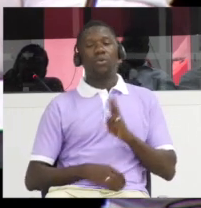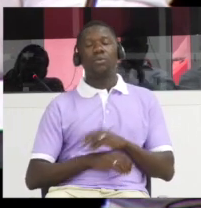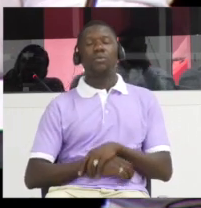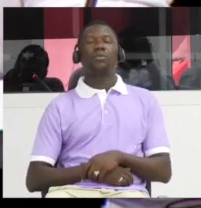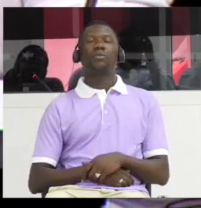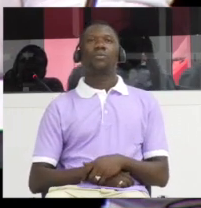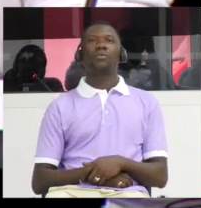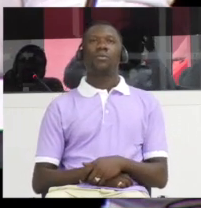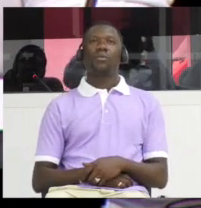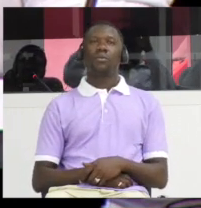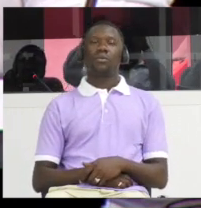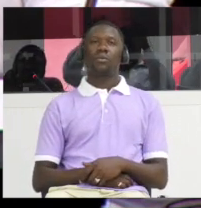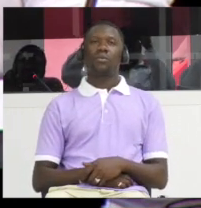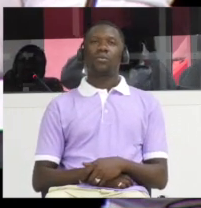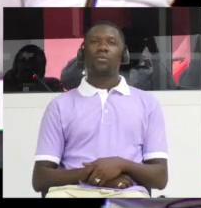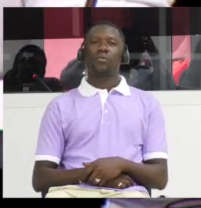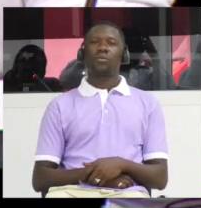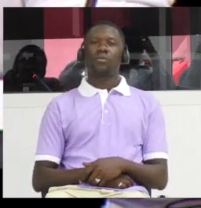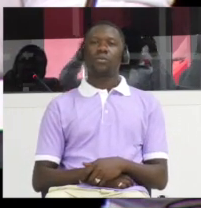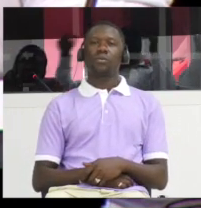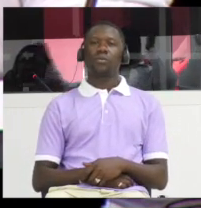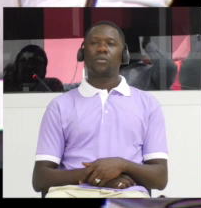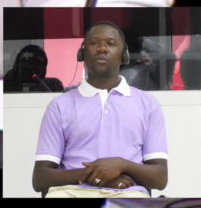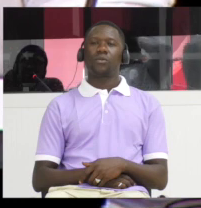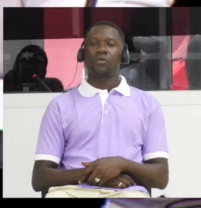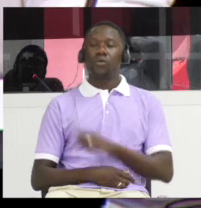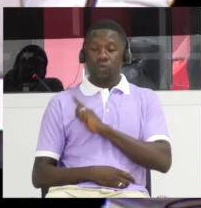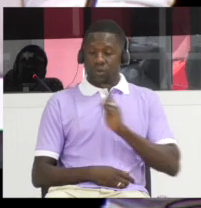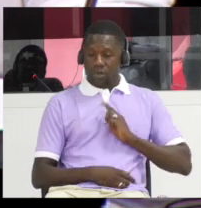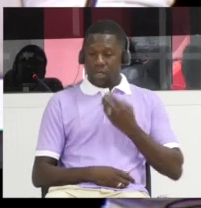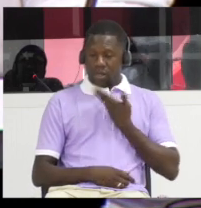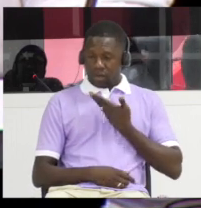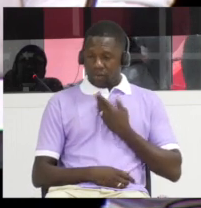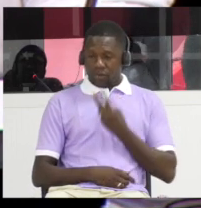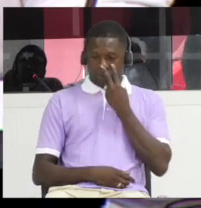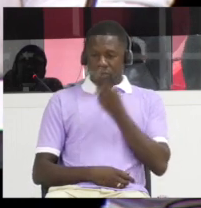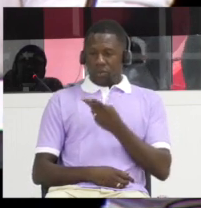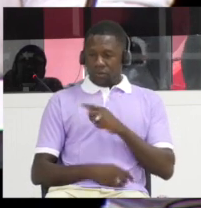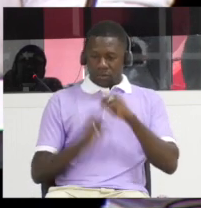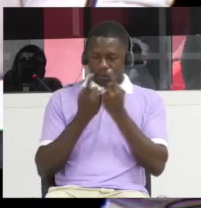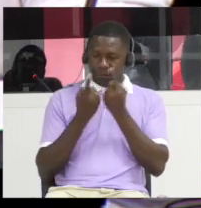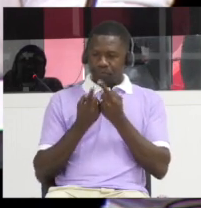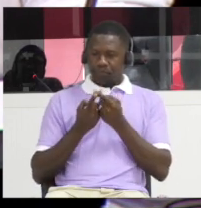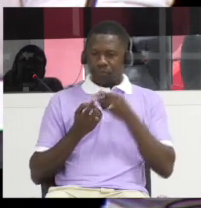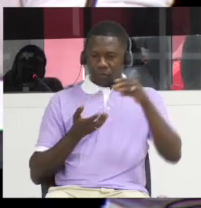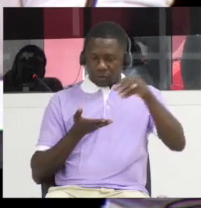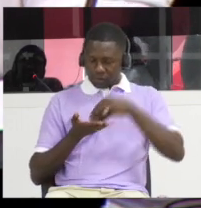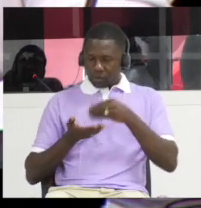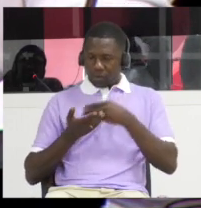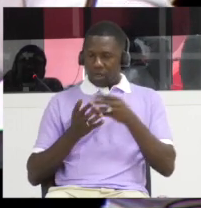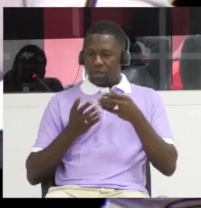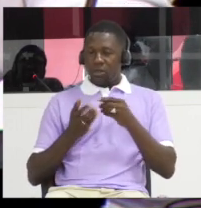We have looked at material provided by the U.S. ambassador,